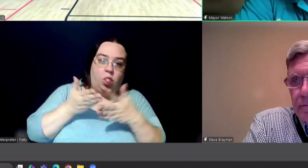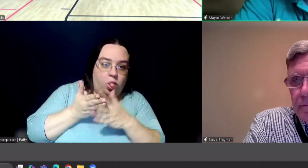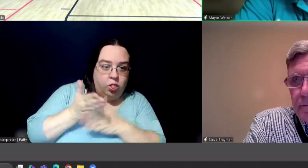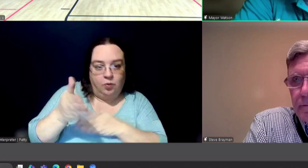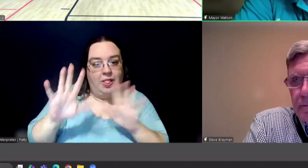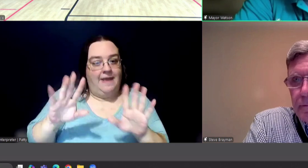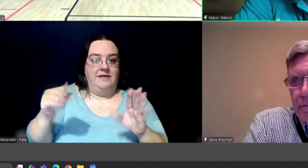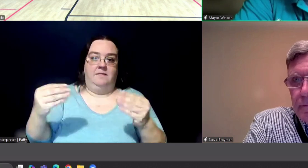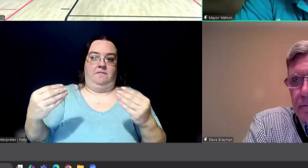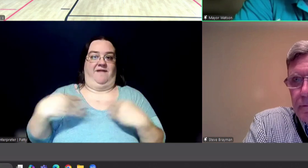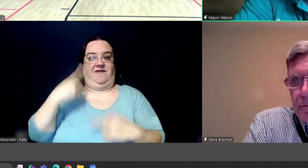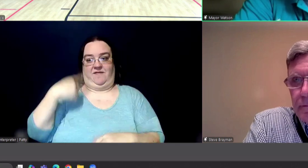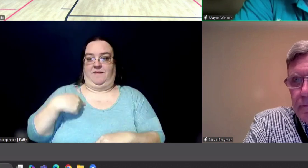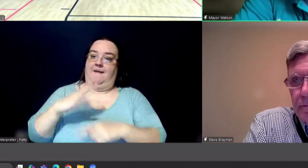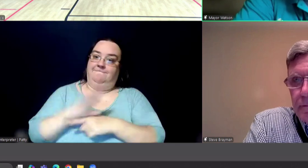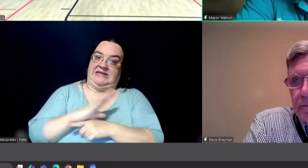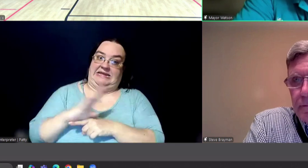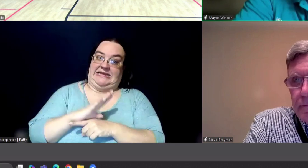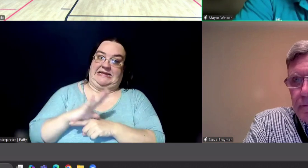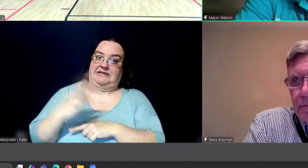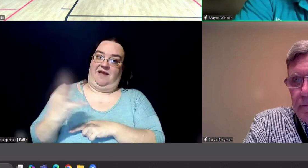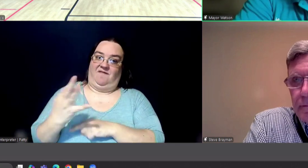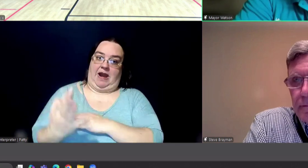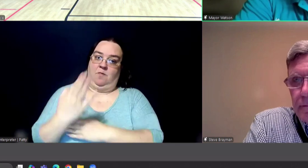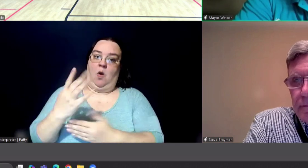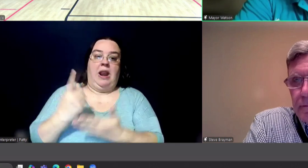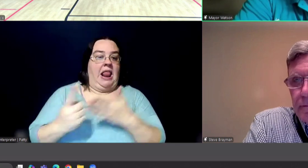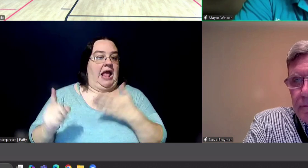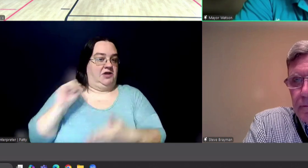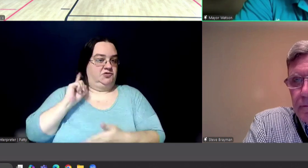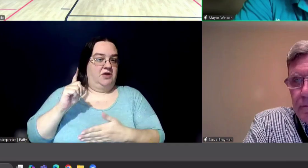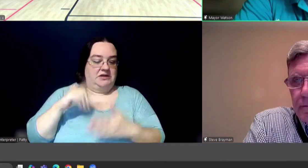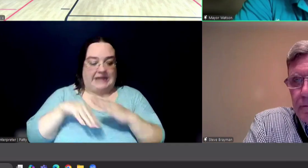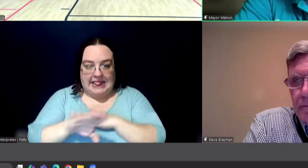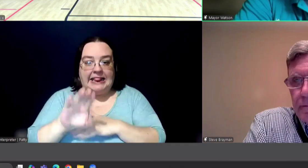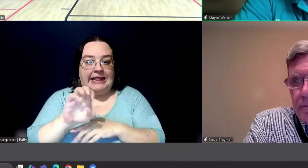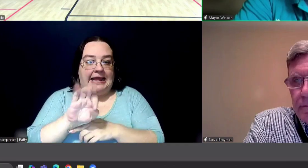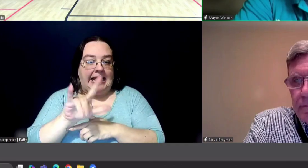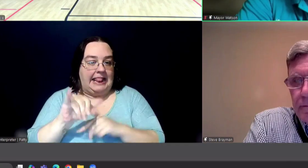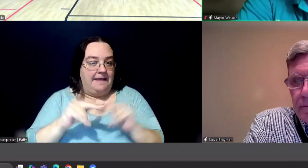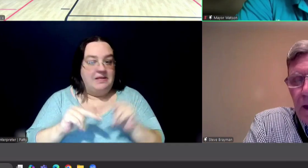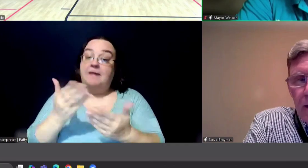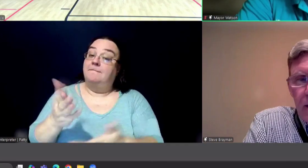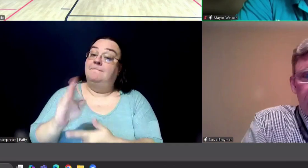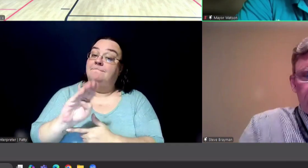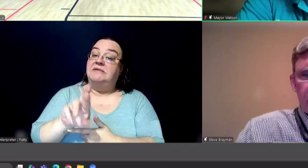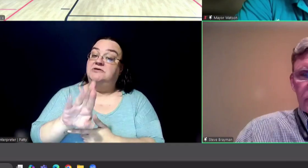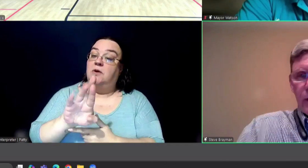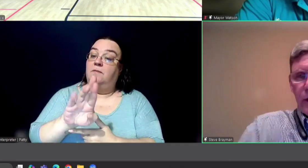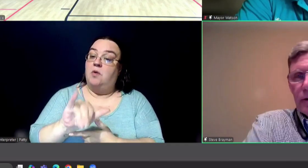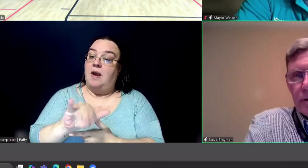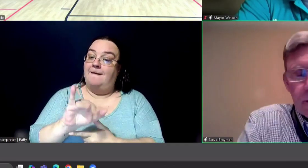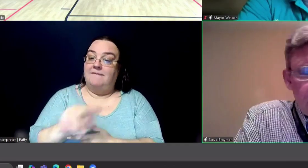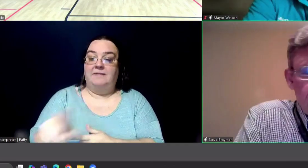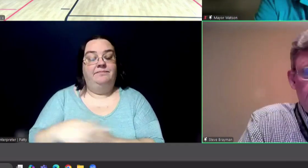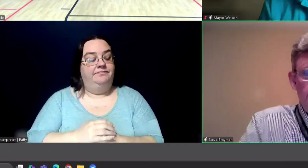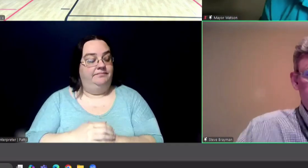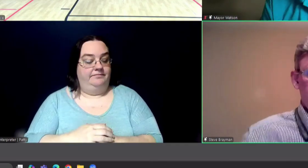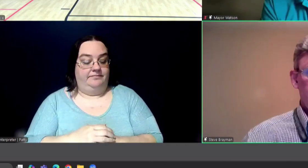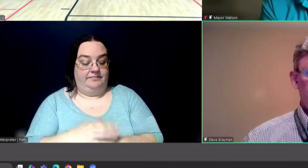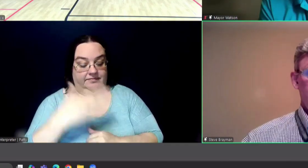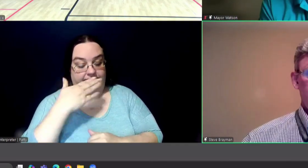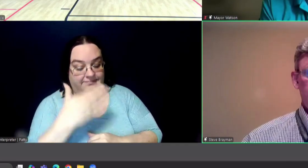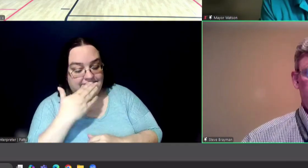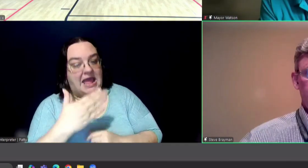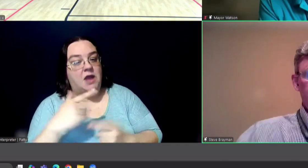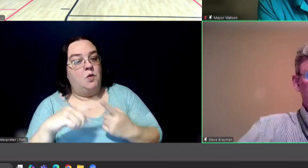for me on a busy Friday morning last week of the Ely building. Go ahead, Mr. Brayman. Thank you, Mr. Mayor, and Town